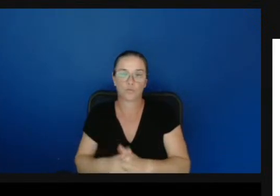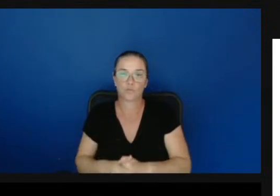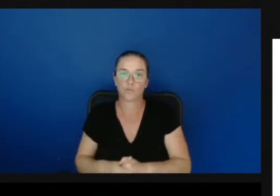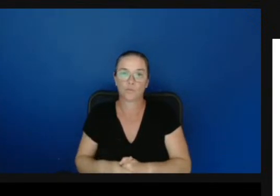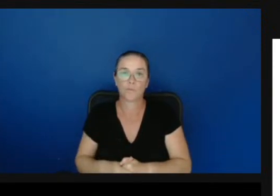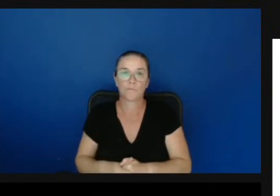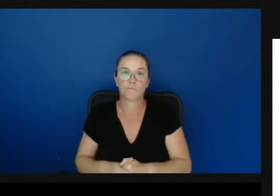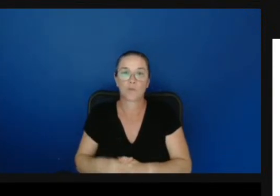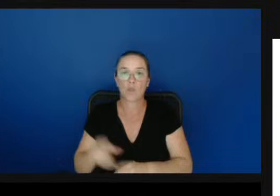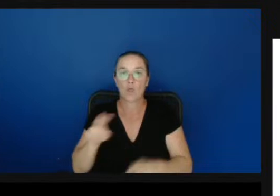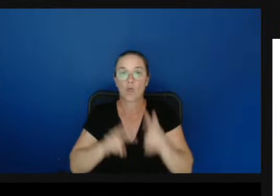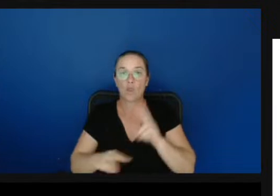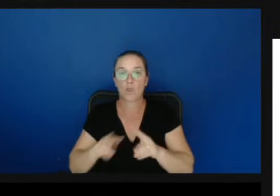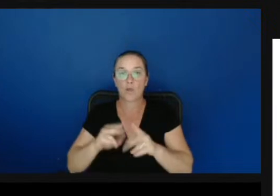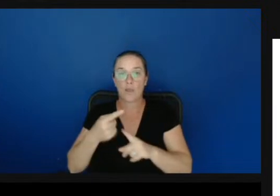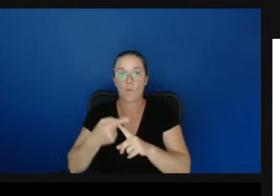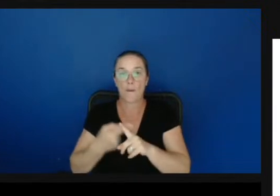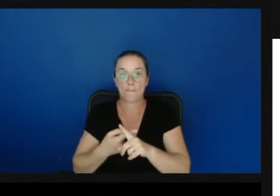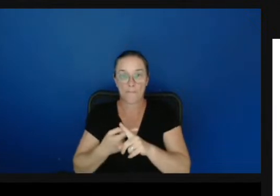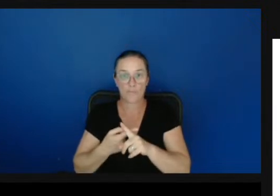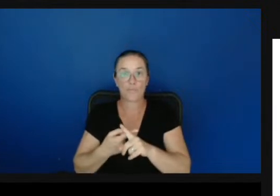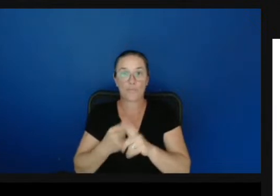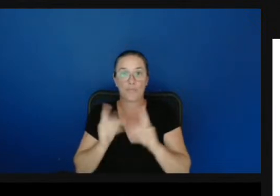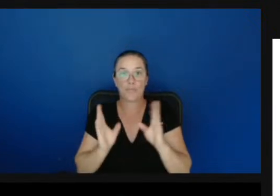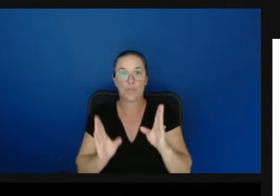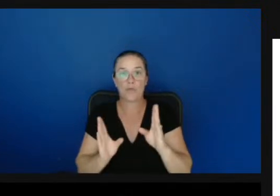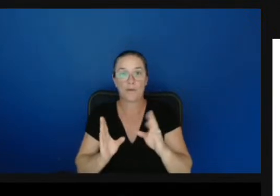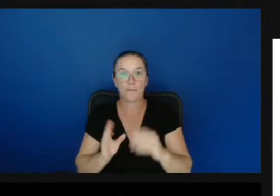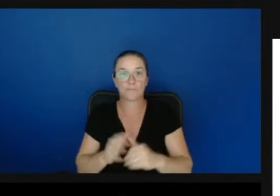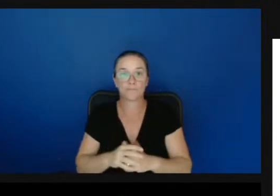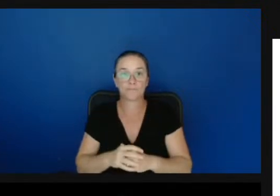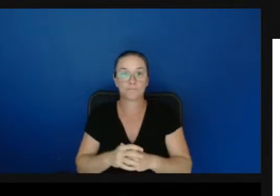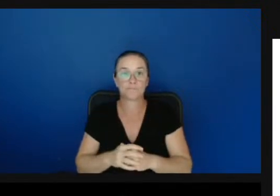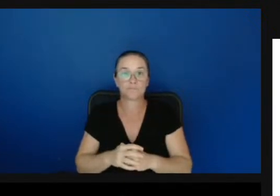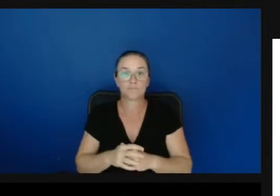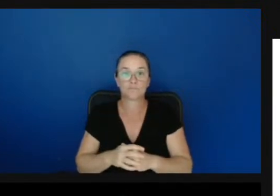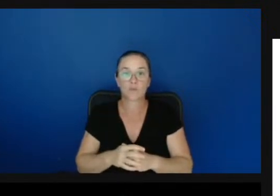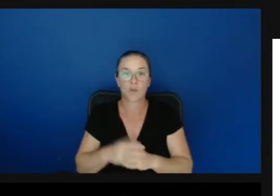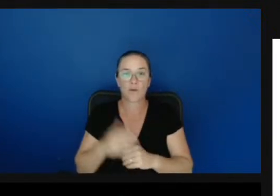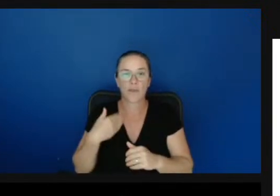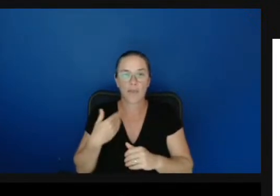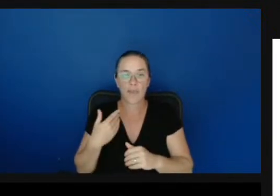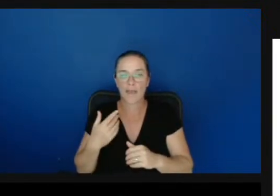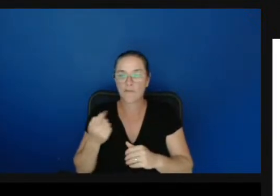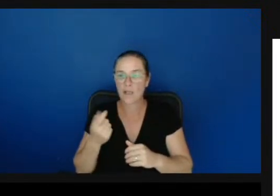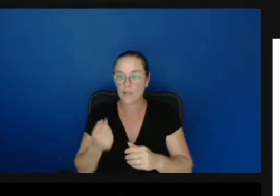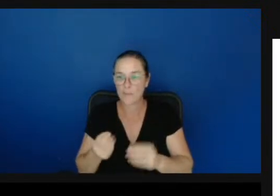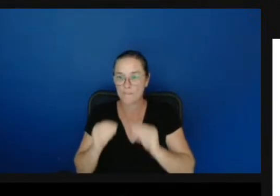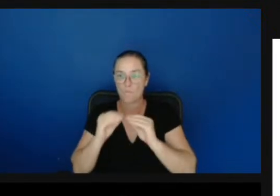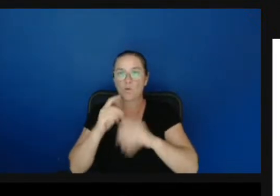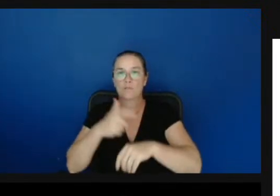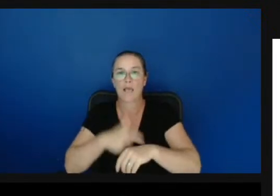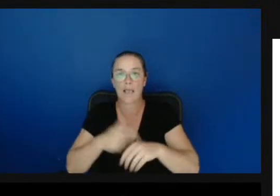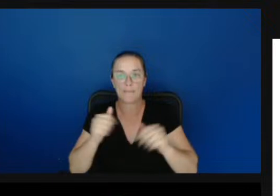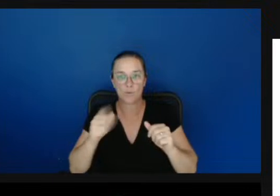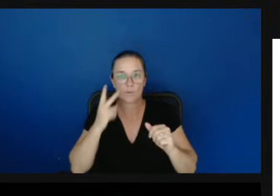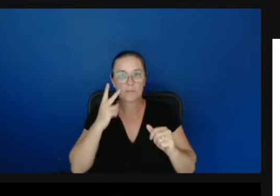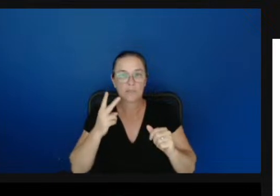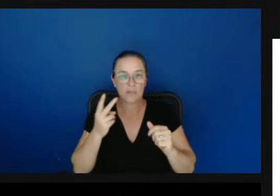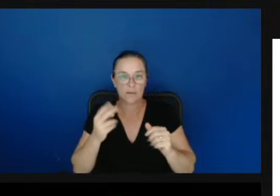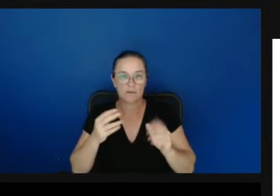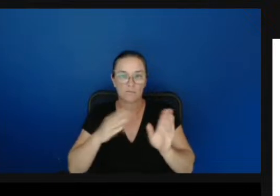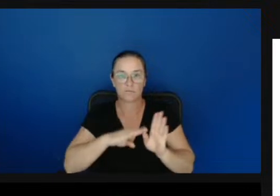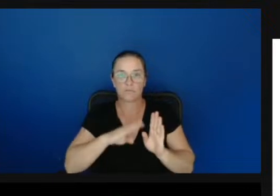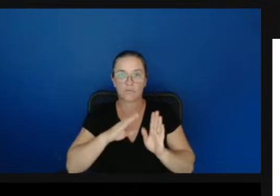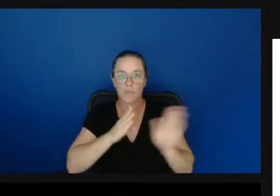Looking at the last month time frame, I preferred a slightly zoomed out view to give us more context. We can see that building